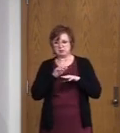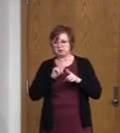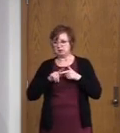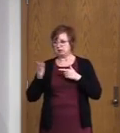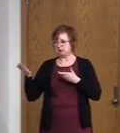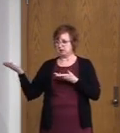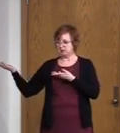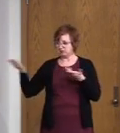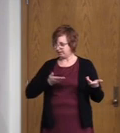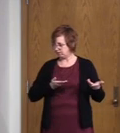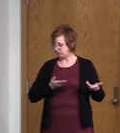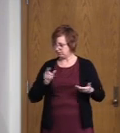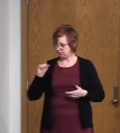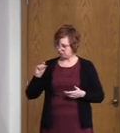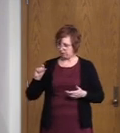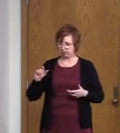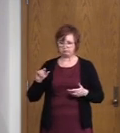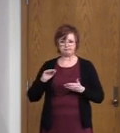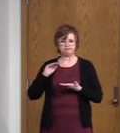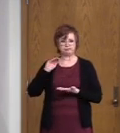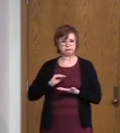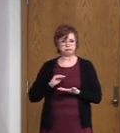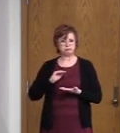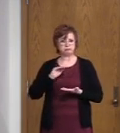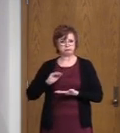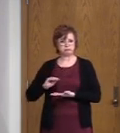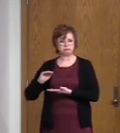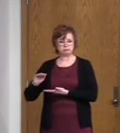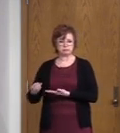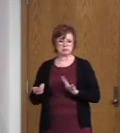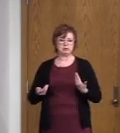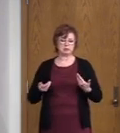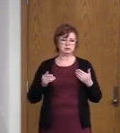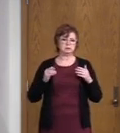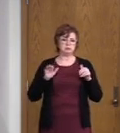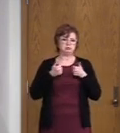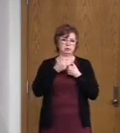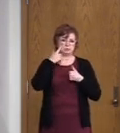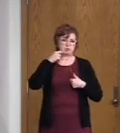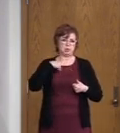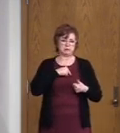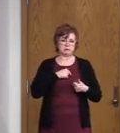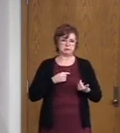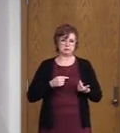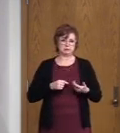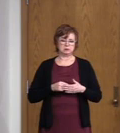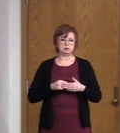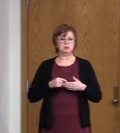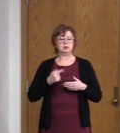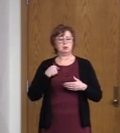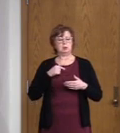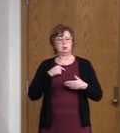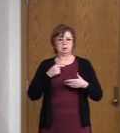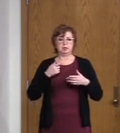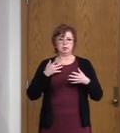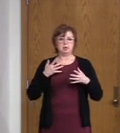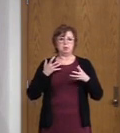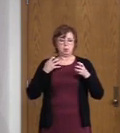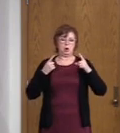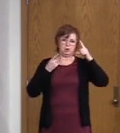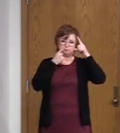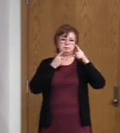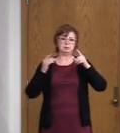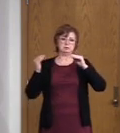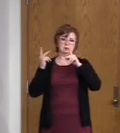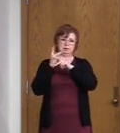So this is a challenge. This is going to continue to be something that we're going to work on to make sure it's as fair and equitable as possible